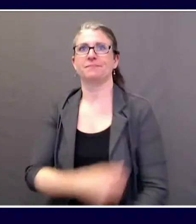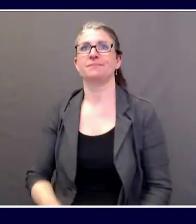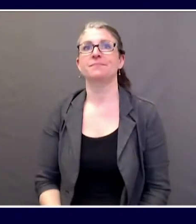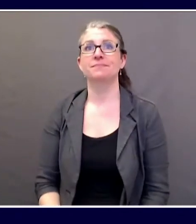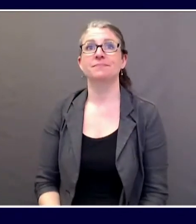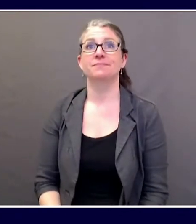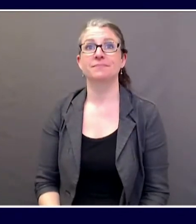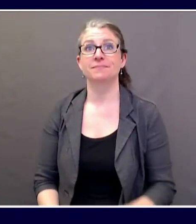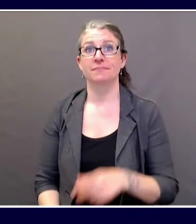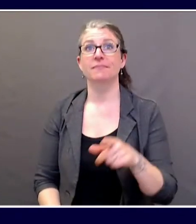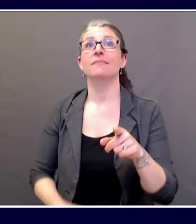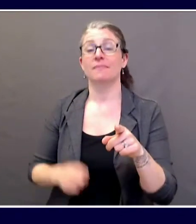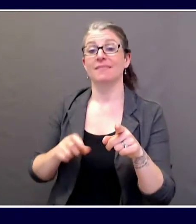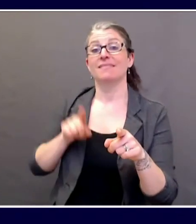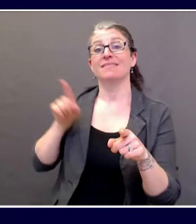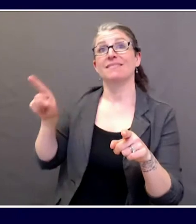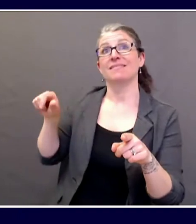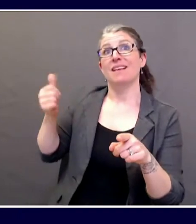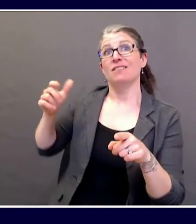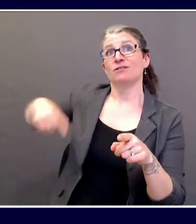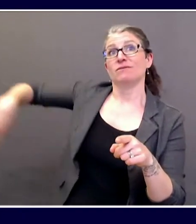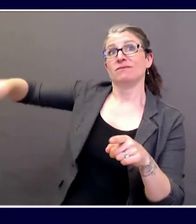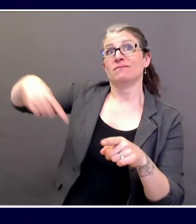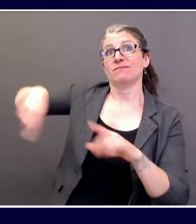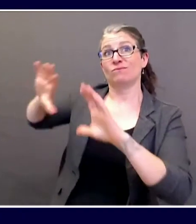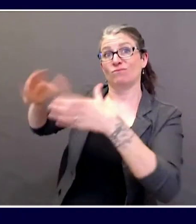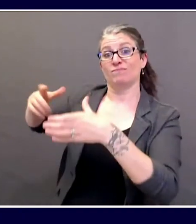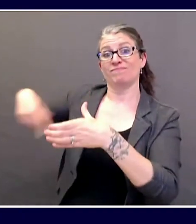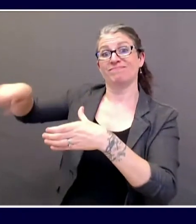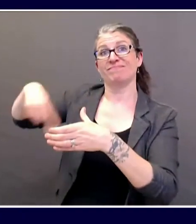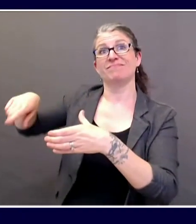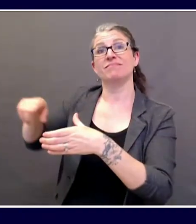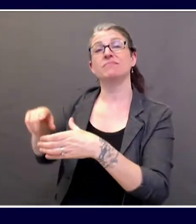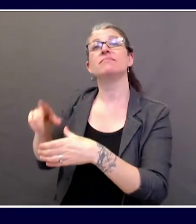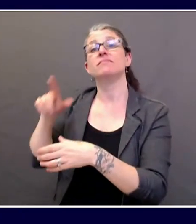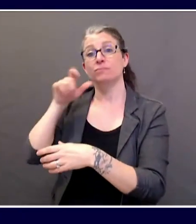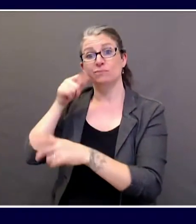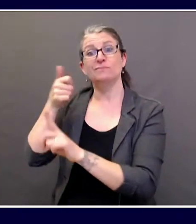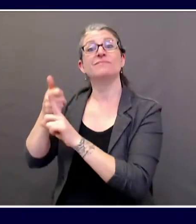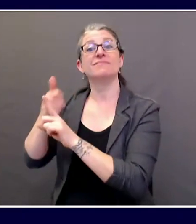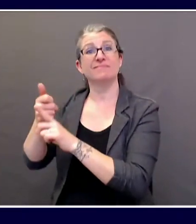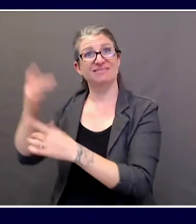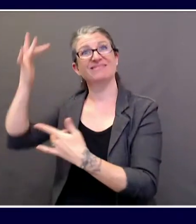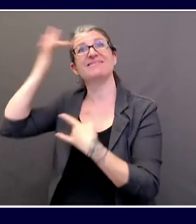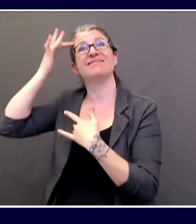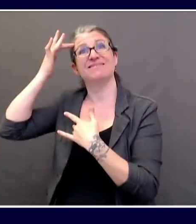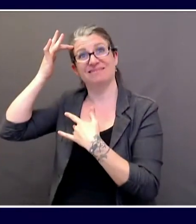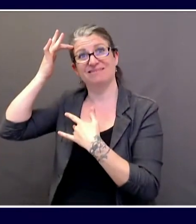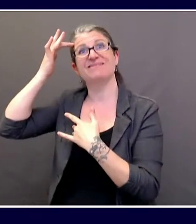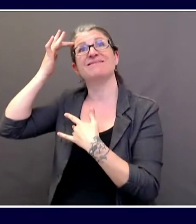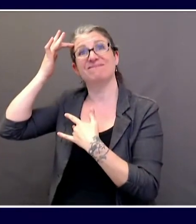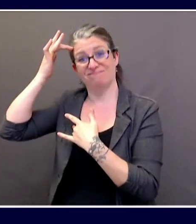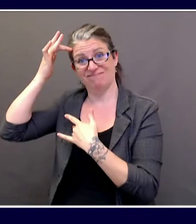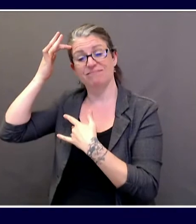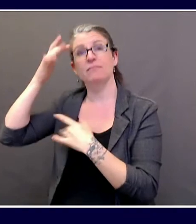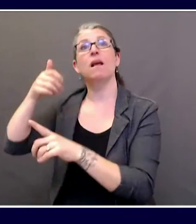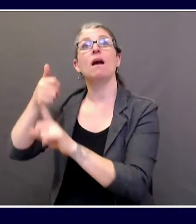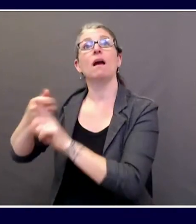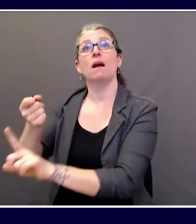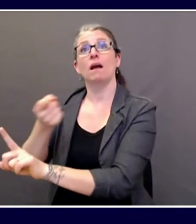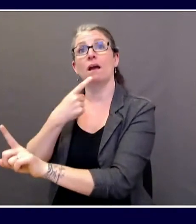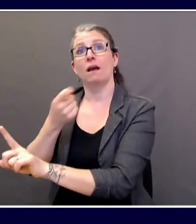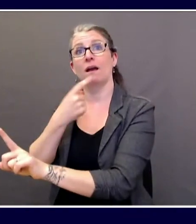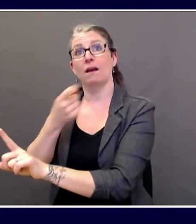called convalescent plasma. Those folks should wait at least 90 days after they've finished up their